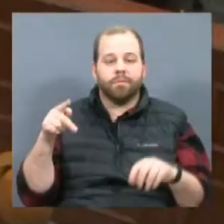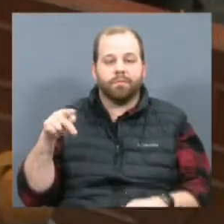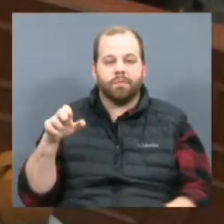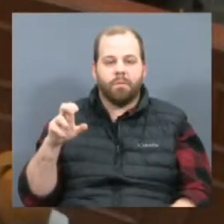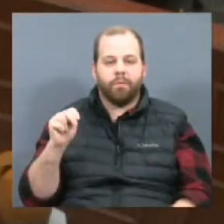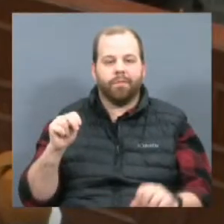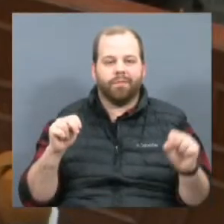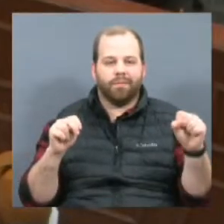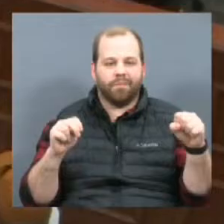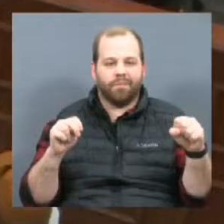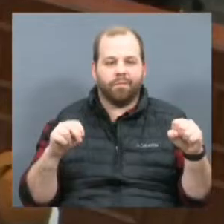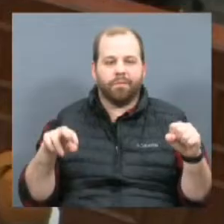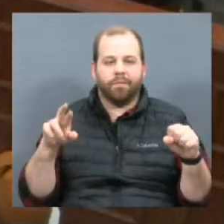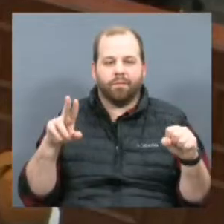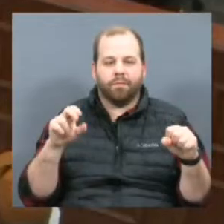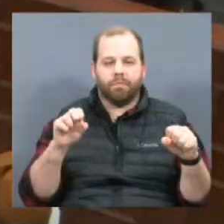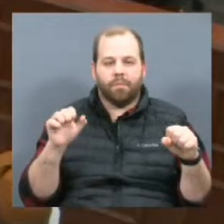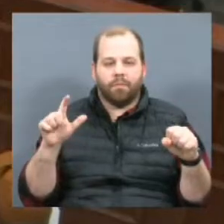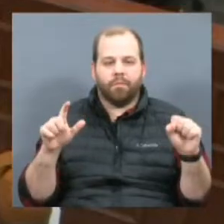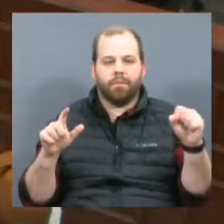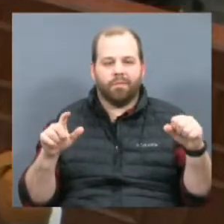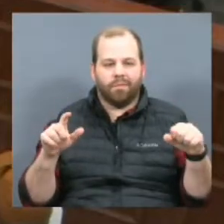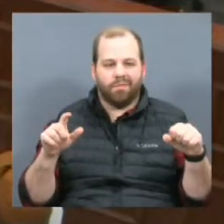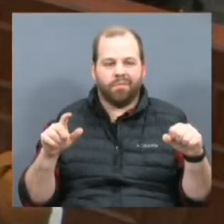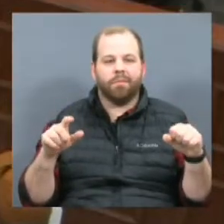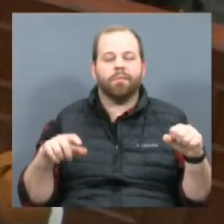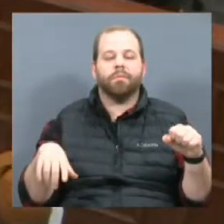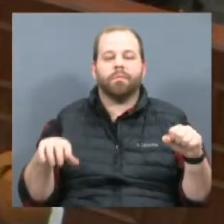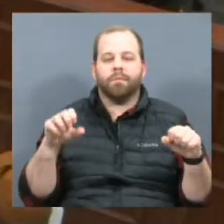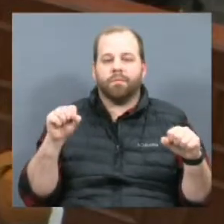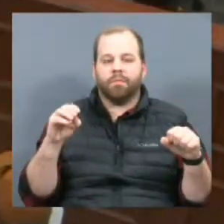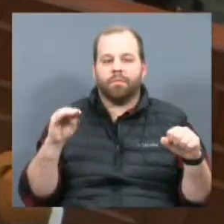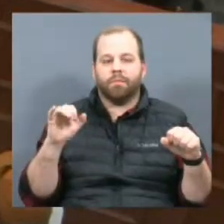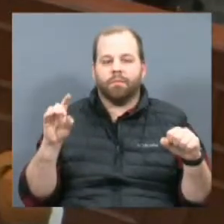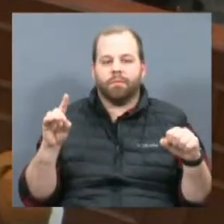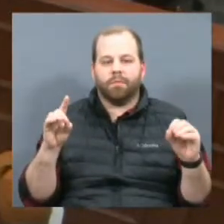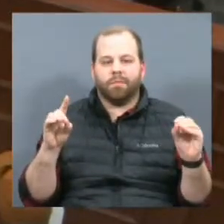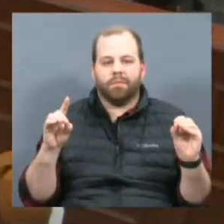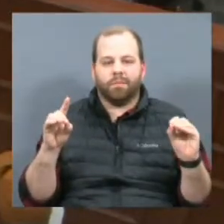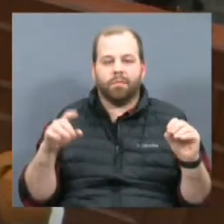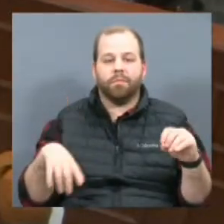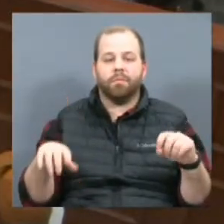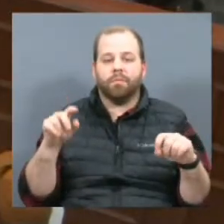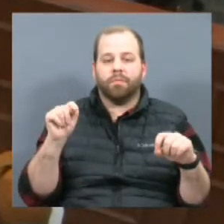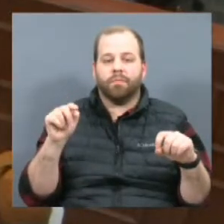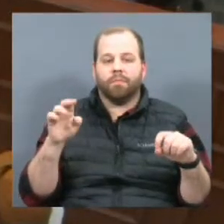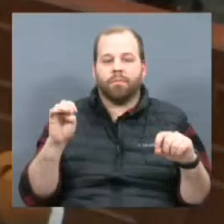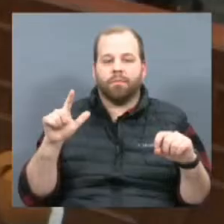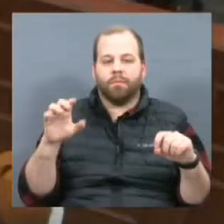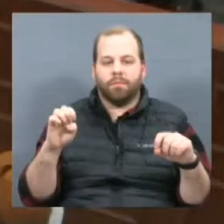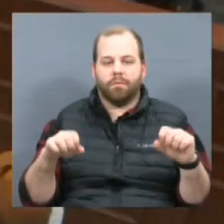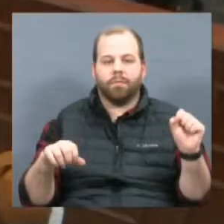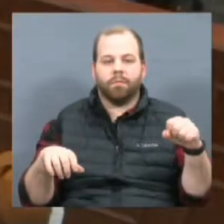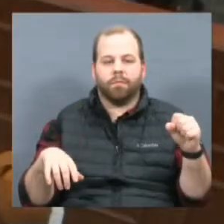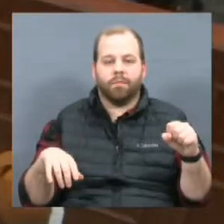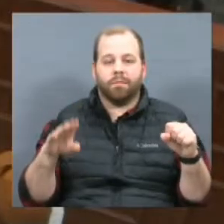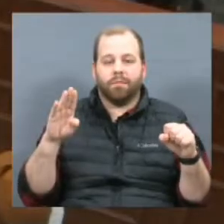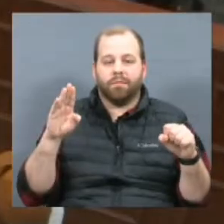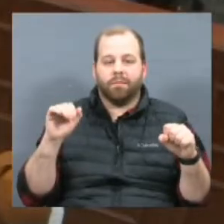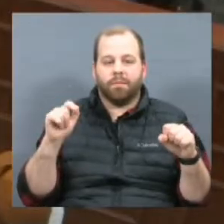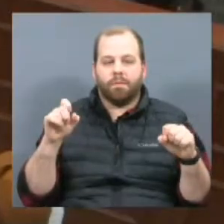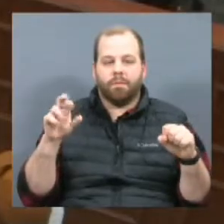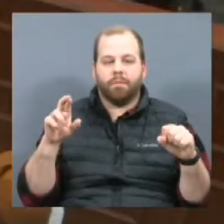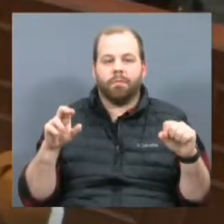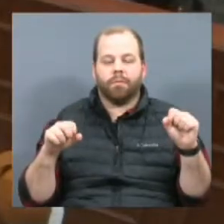Person? Yes. Russell? Aye. Samad? Trimble? Yay. Baxter?